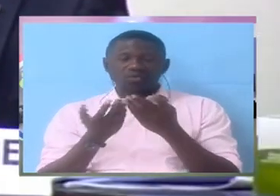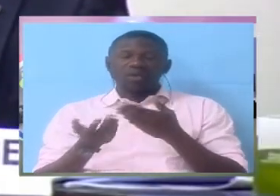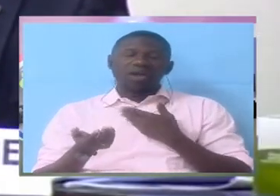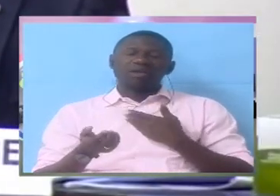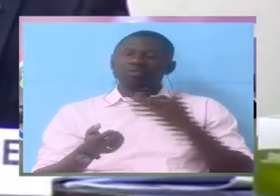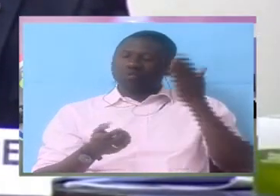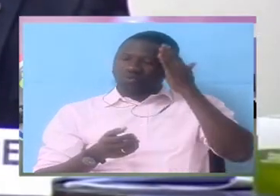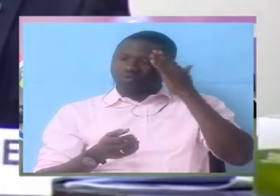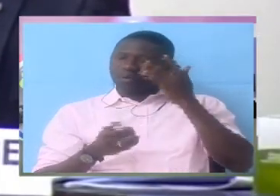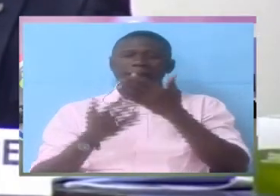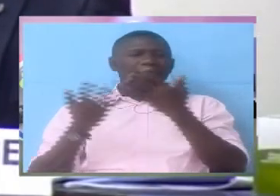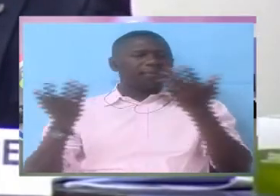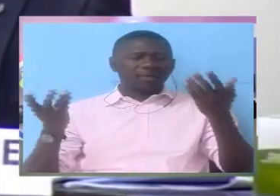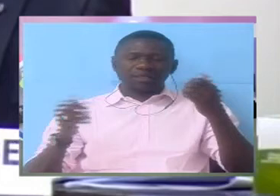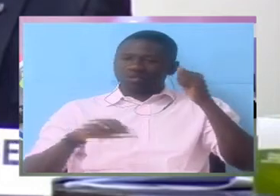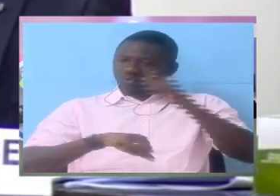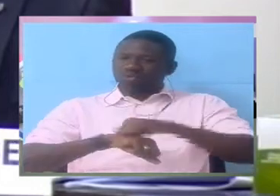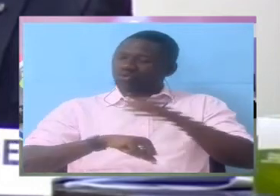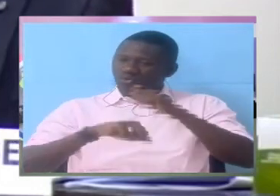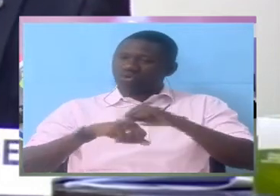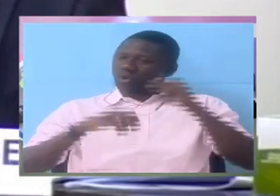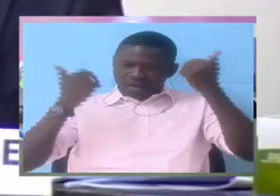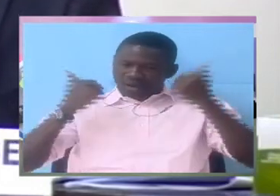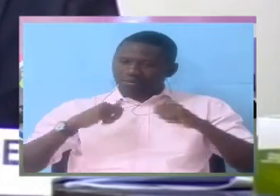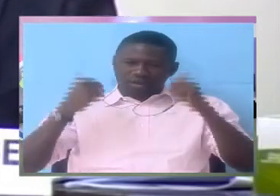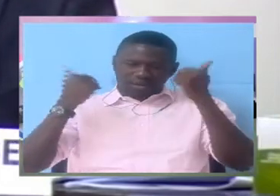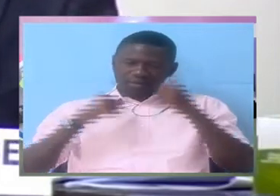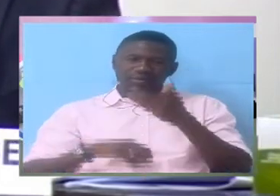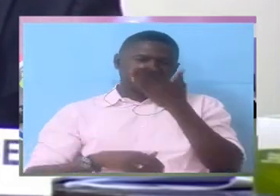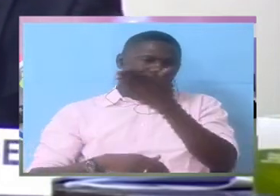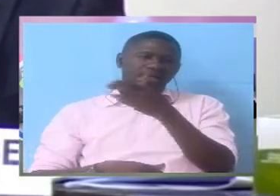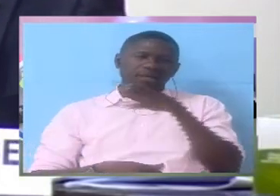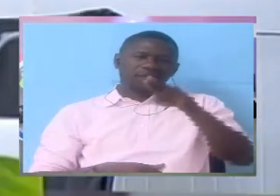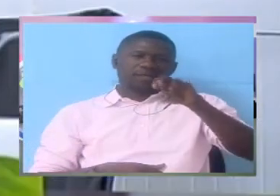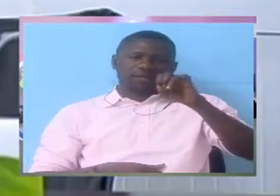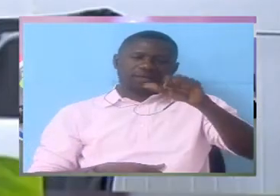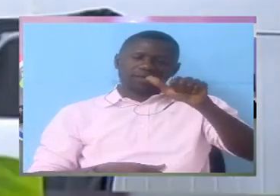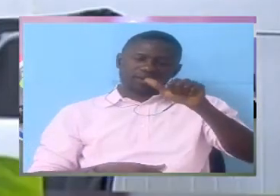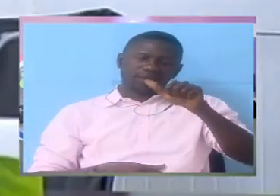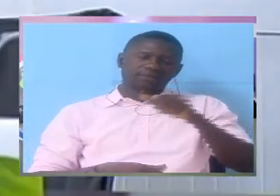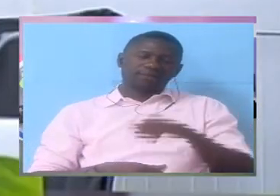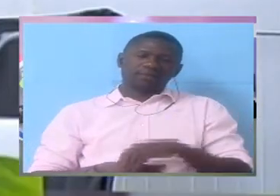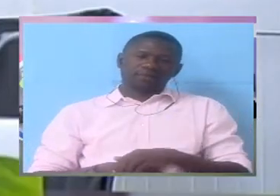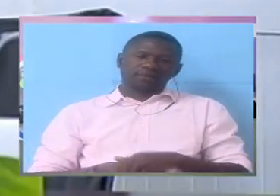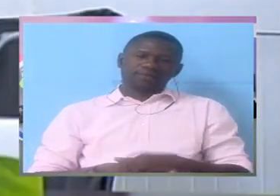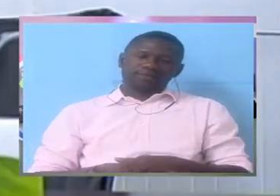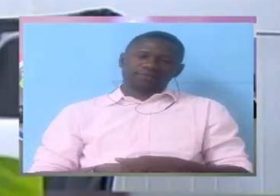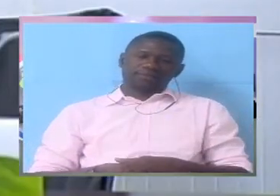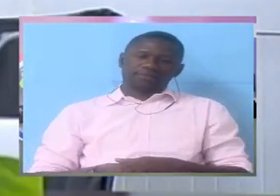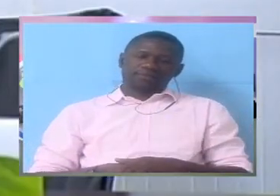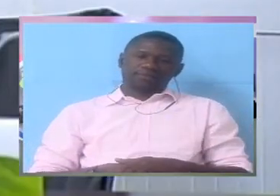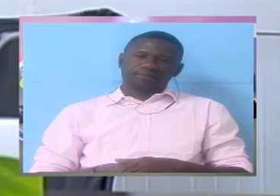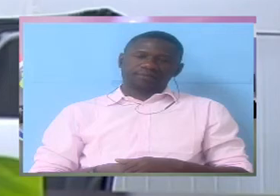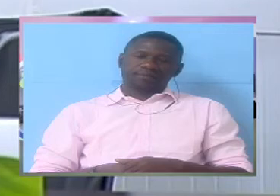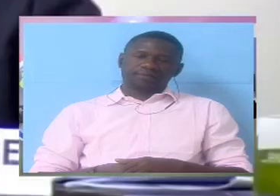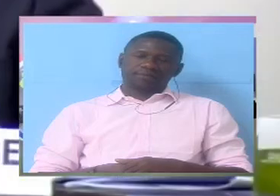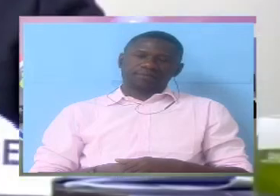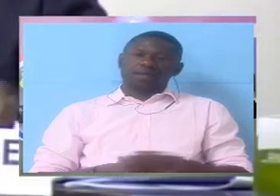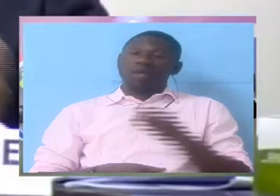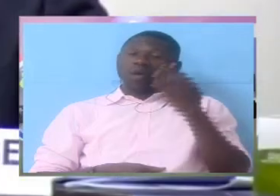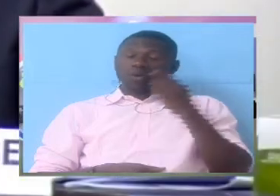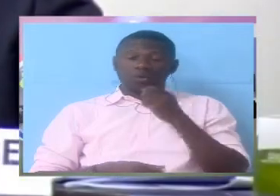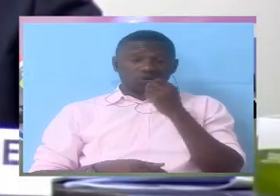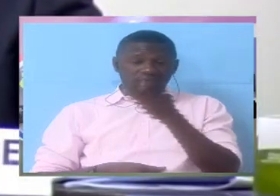was frequent. Yeah, imfonya ko wati jamal del kalamu de miyalan ko tajire ya kedaje andum akkenum jela. When you said in